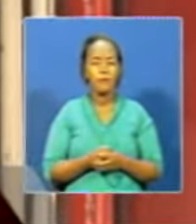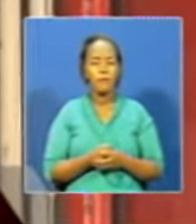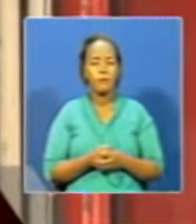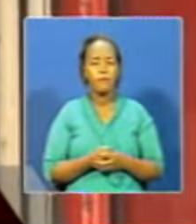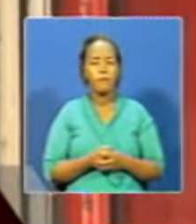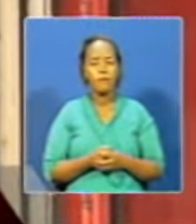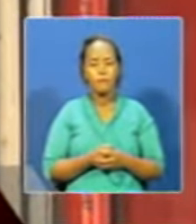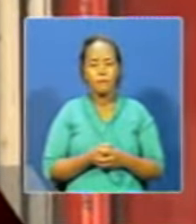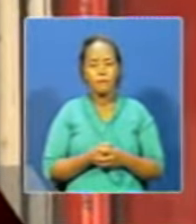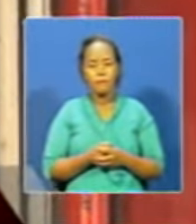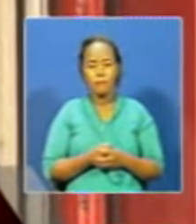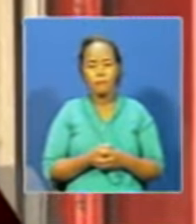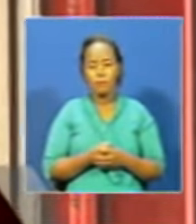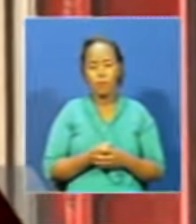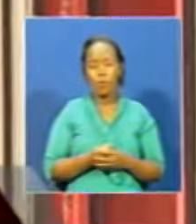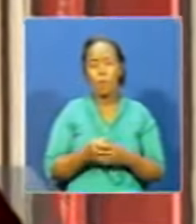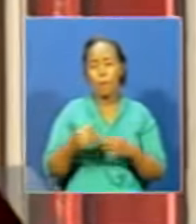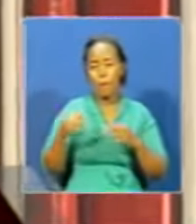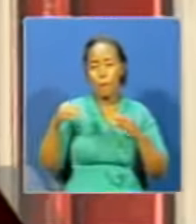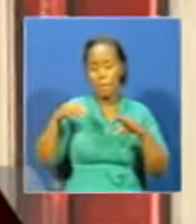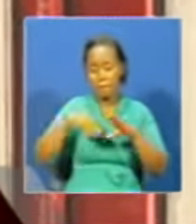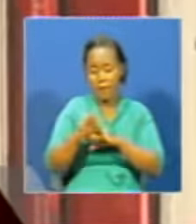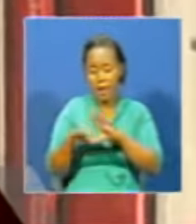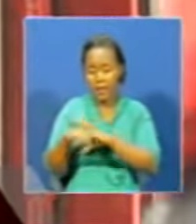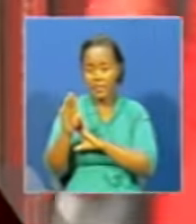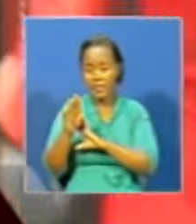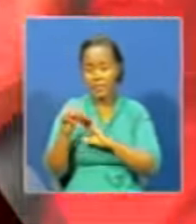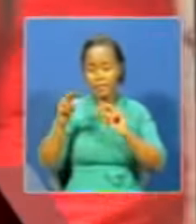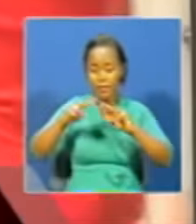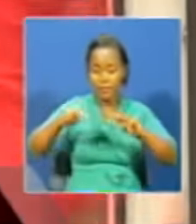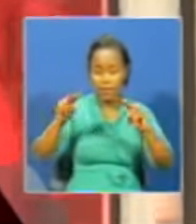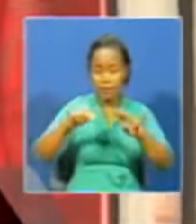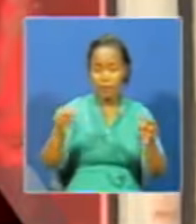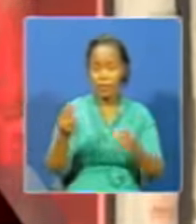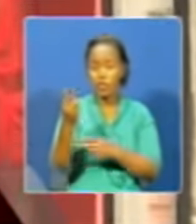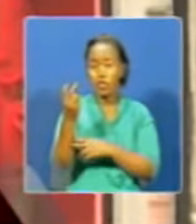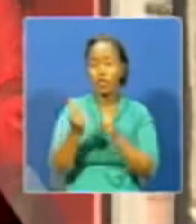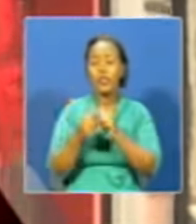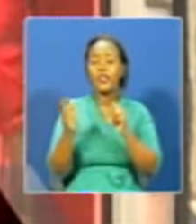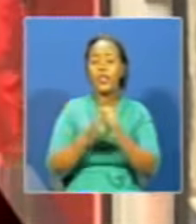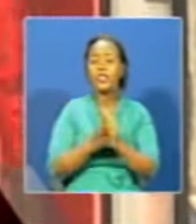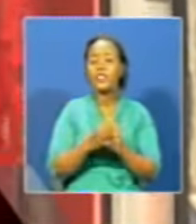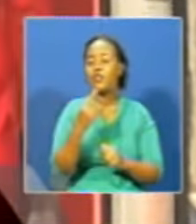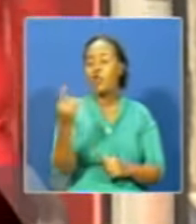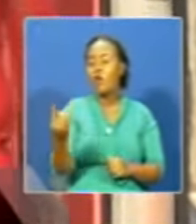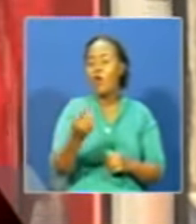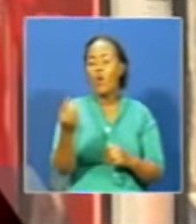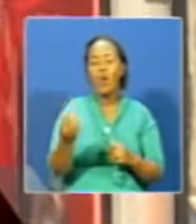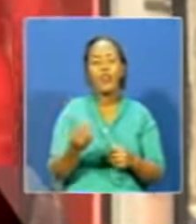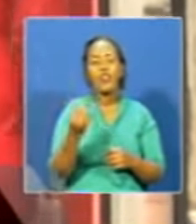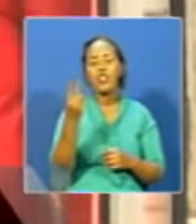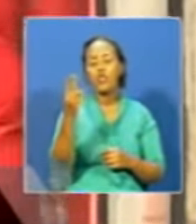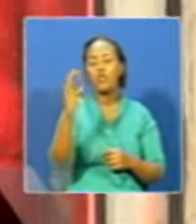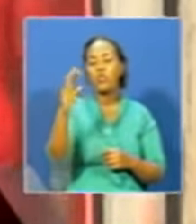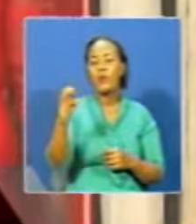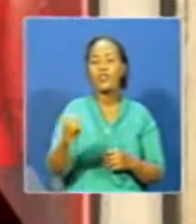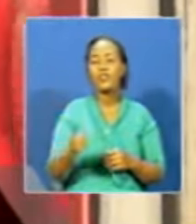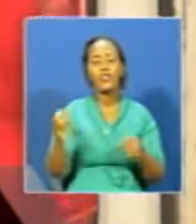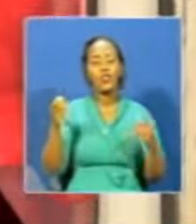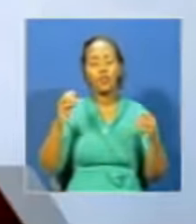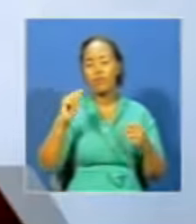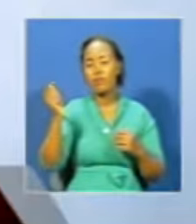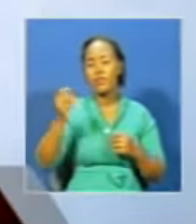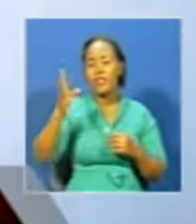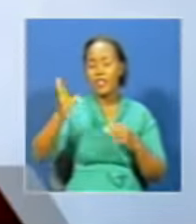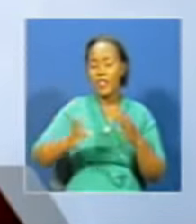According to FinAccess Household Survey 2019, only 2% of Kenyans used insurance as a solution to deal with